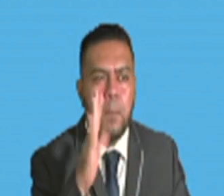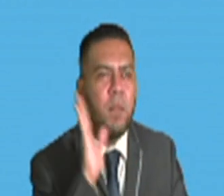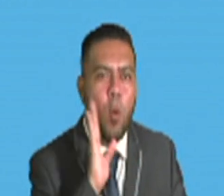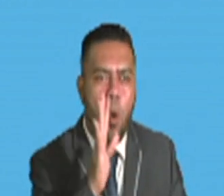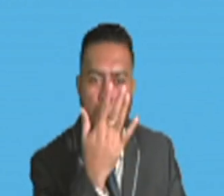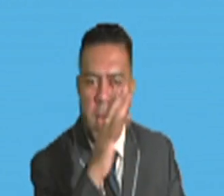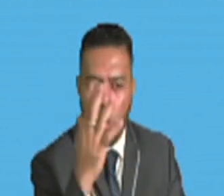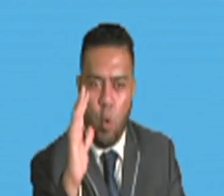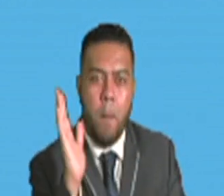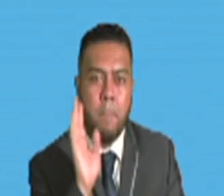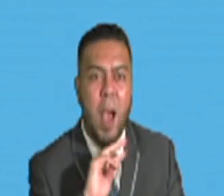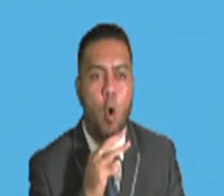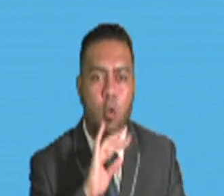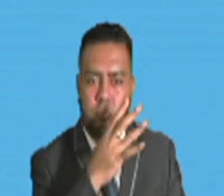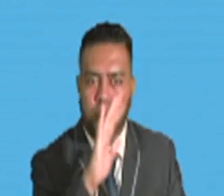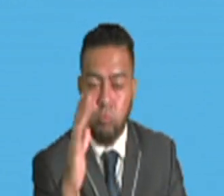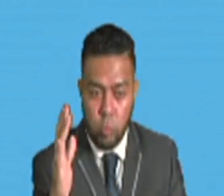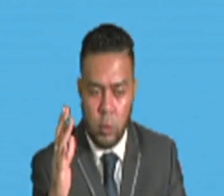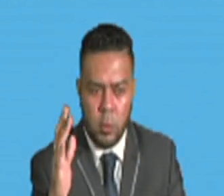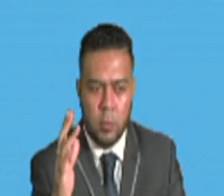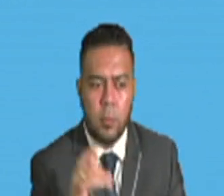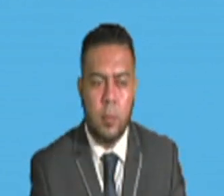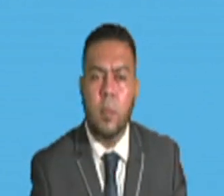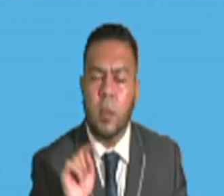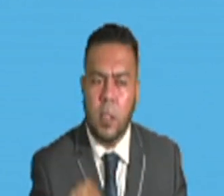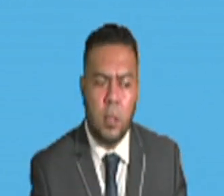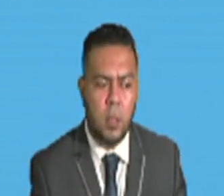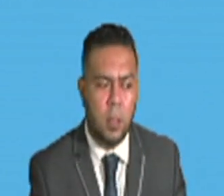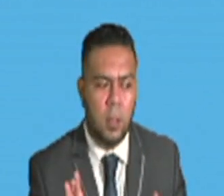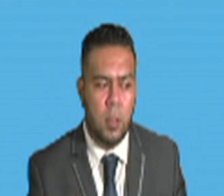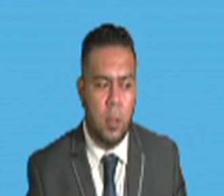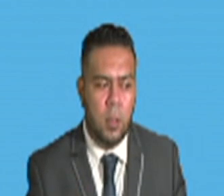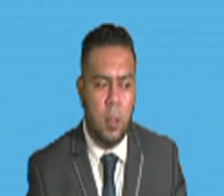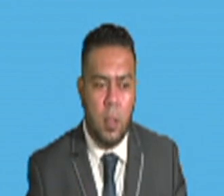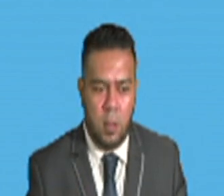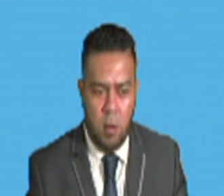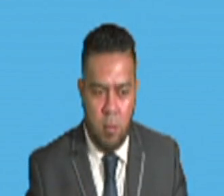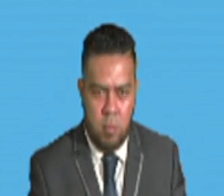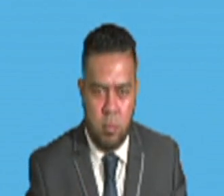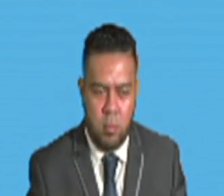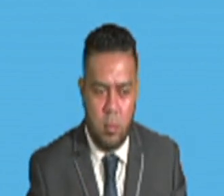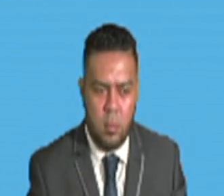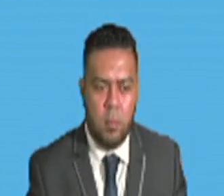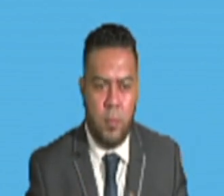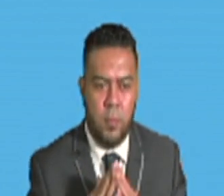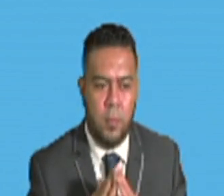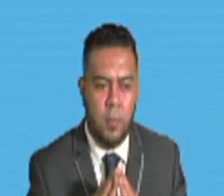sir, the reason why I keep on bringing this about is because he has not addressed the substantive